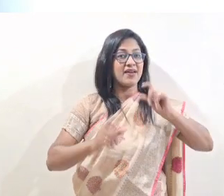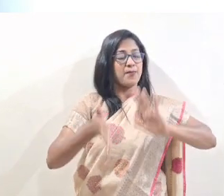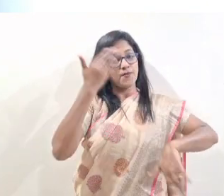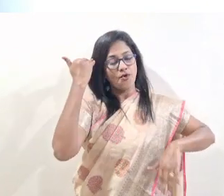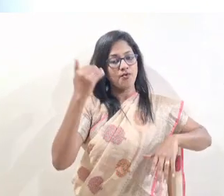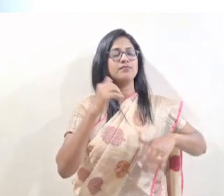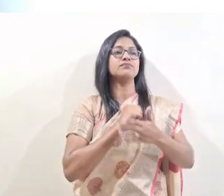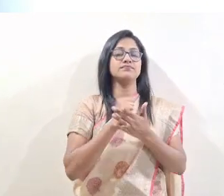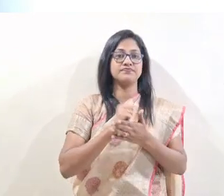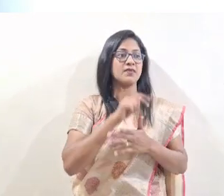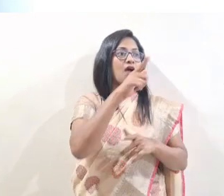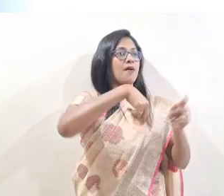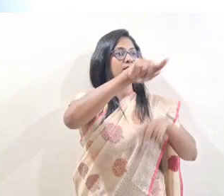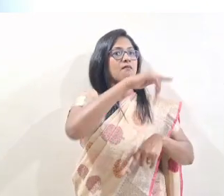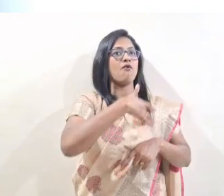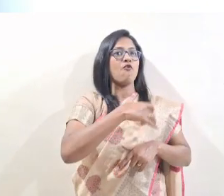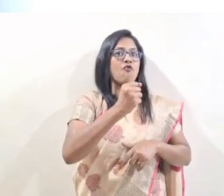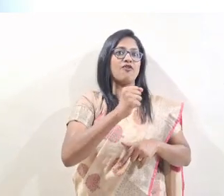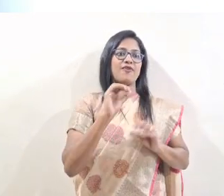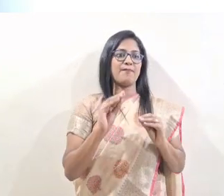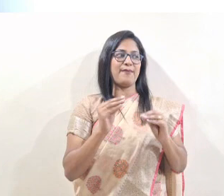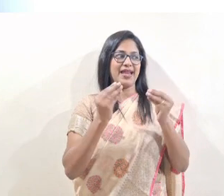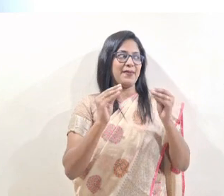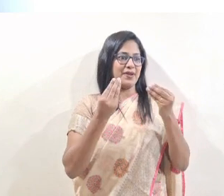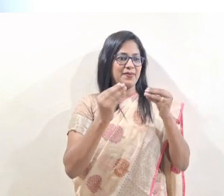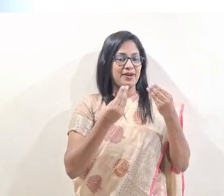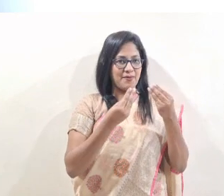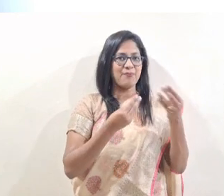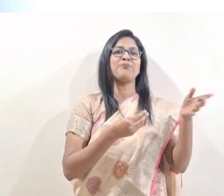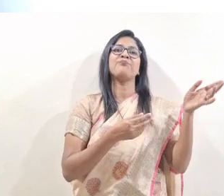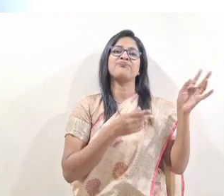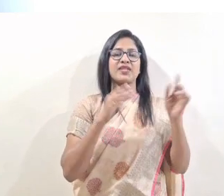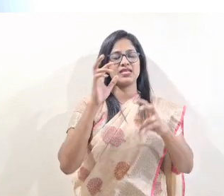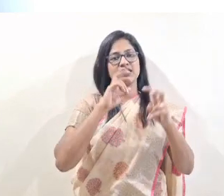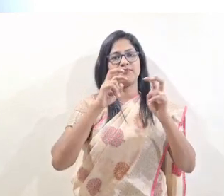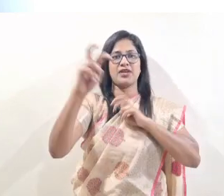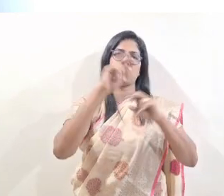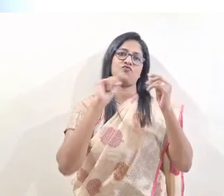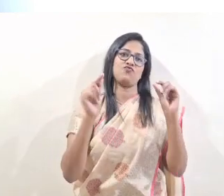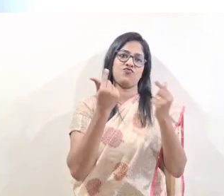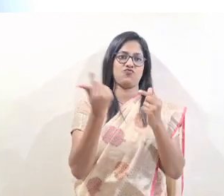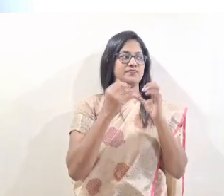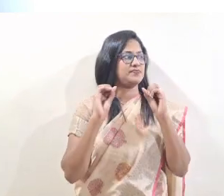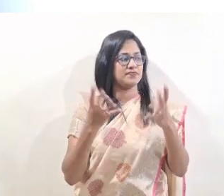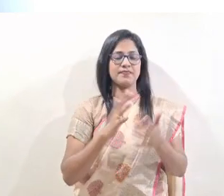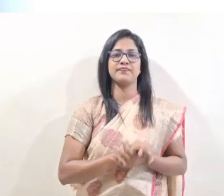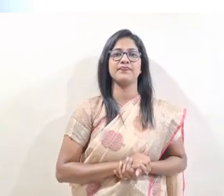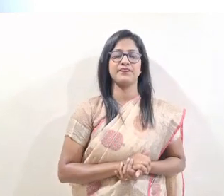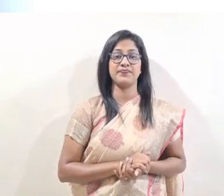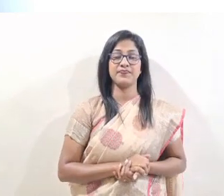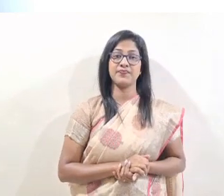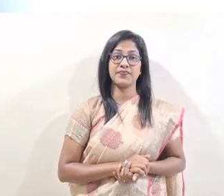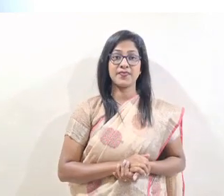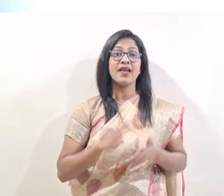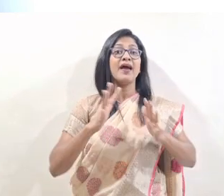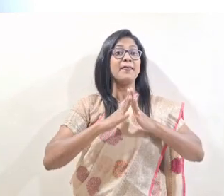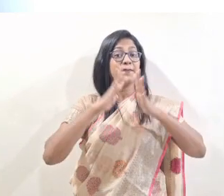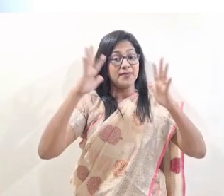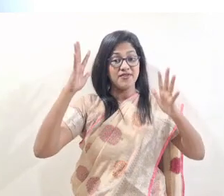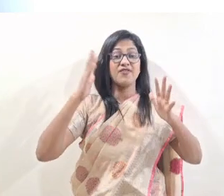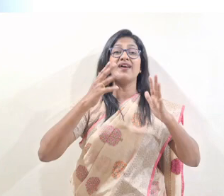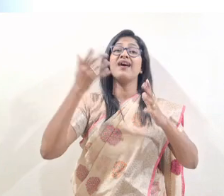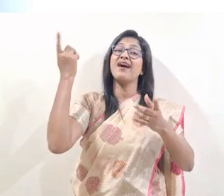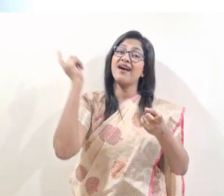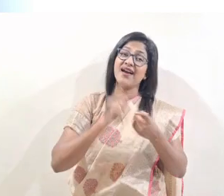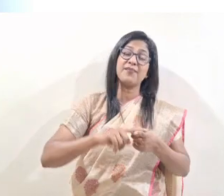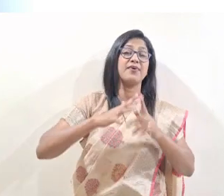started gaining the confidence and started coming to metros. And major the disaster could have